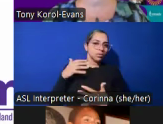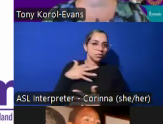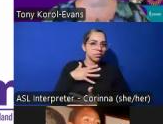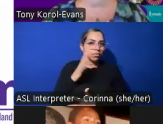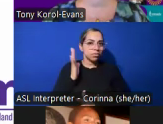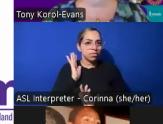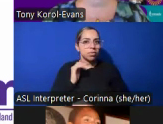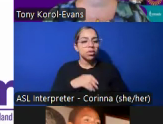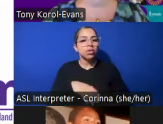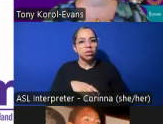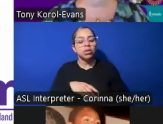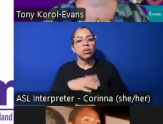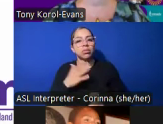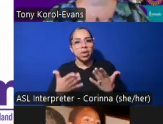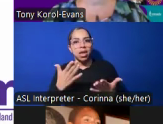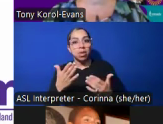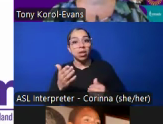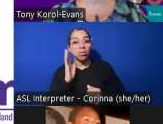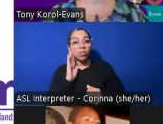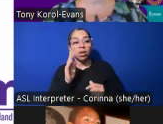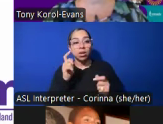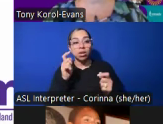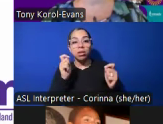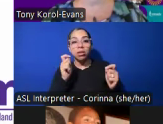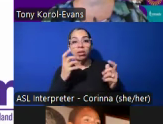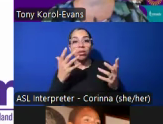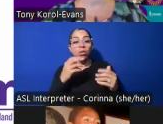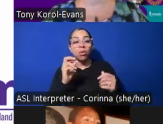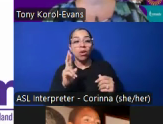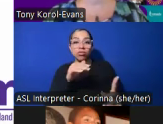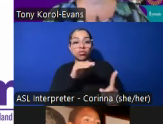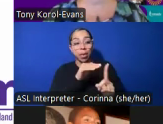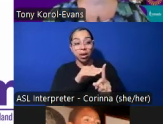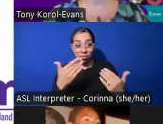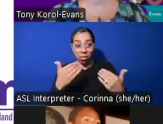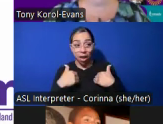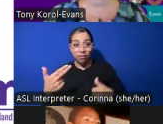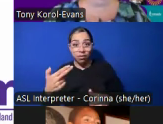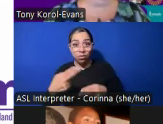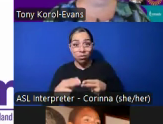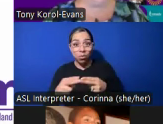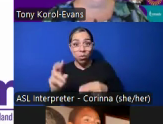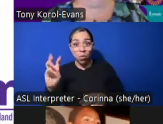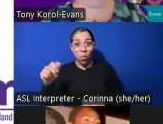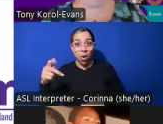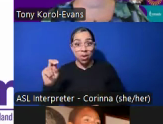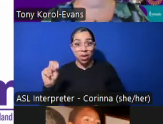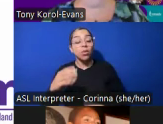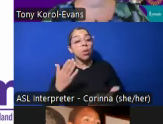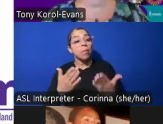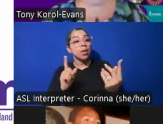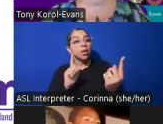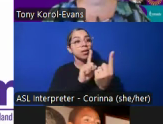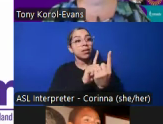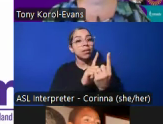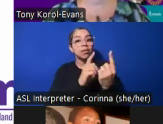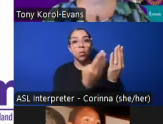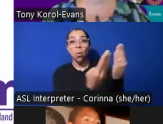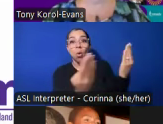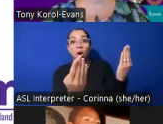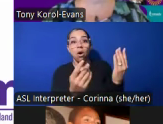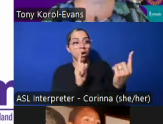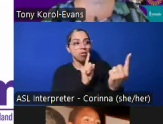have weapons that they can use. It can be punching the wall next to them and saying things like, that could have been you.